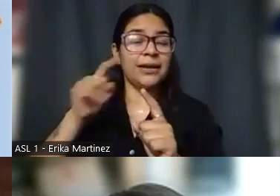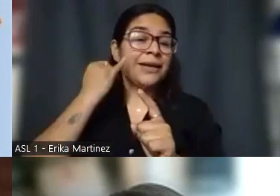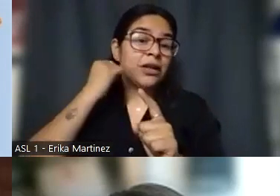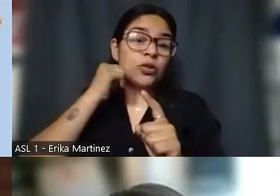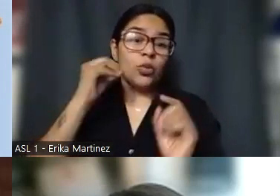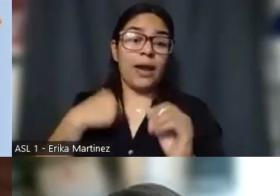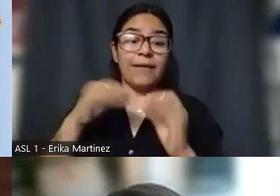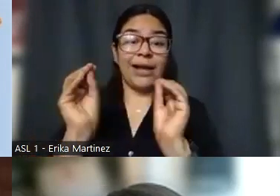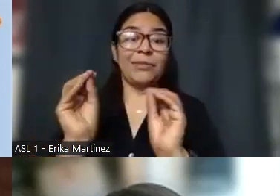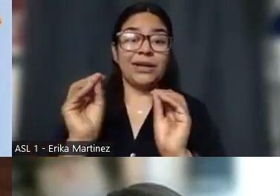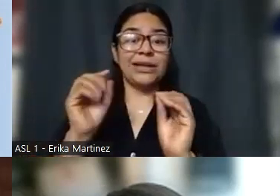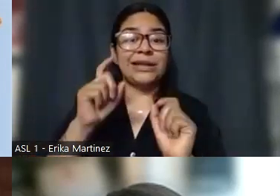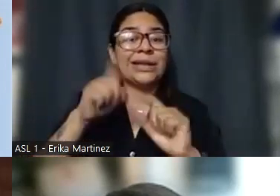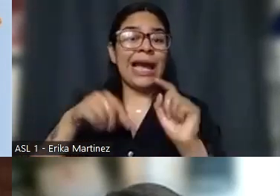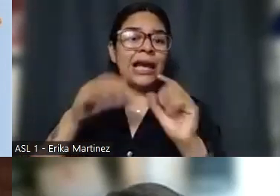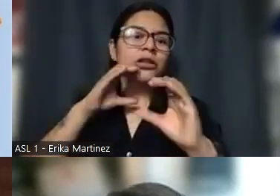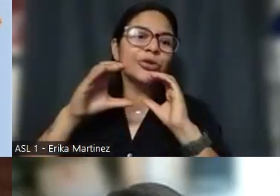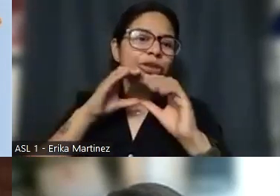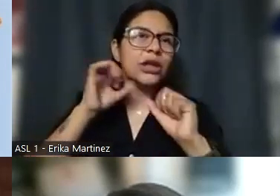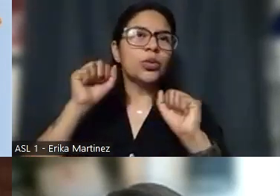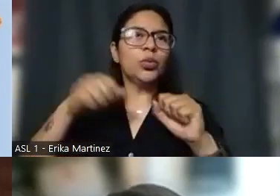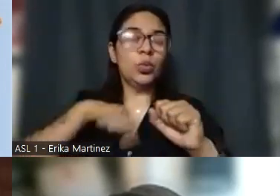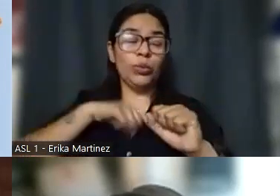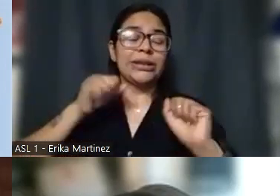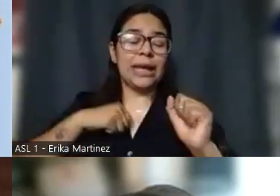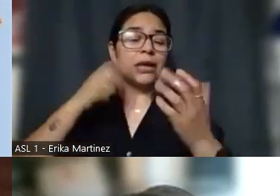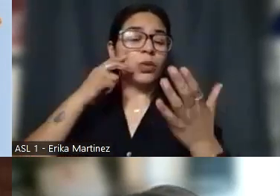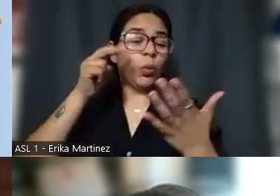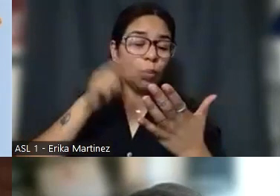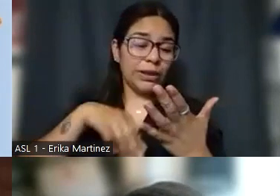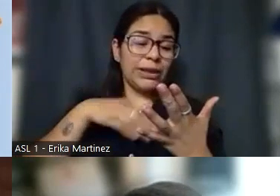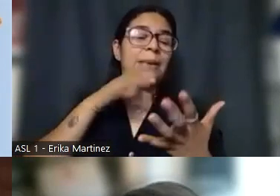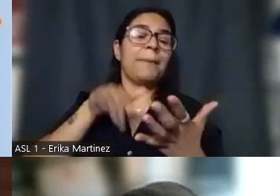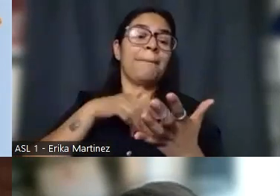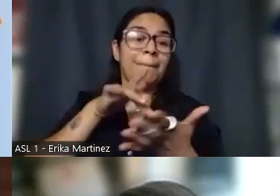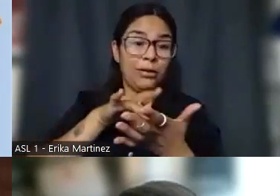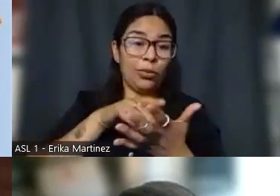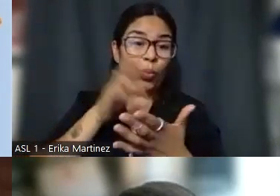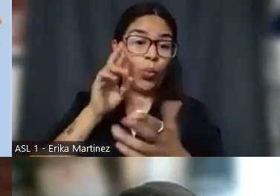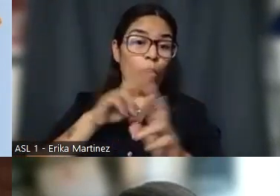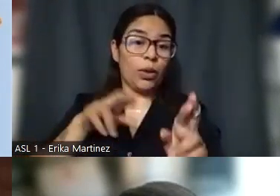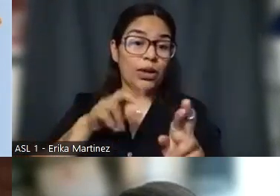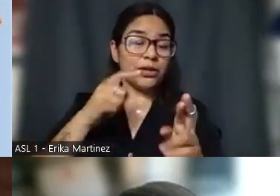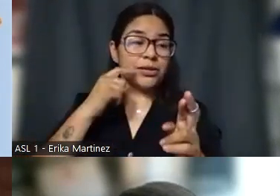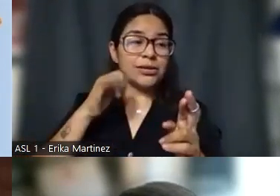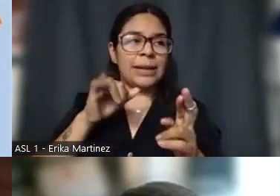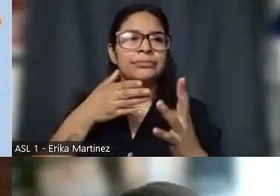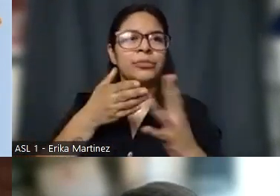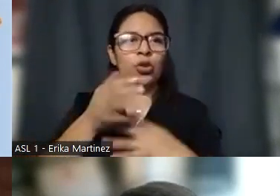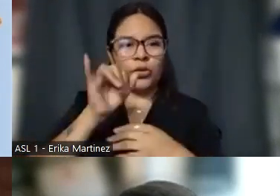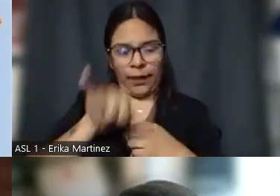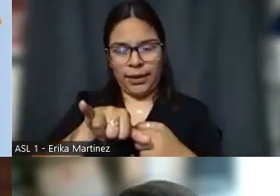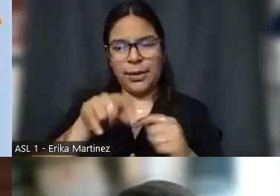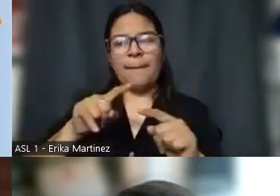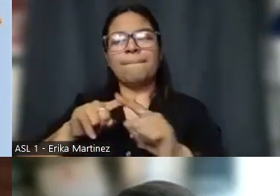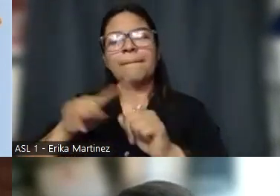they're not able to communicate, we can still go through the medical record. Whereas my understanding with the ombudsman program, everything is driven by